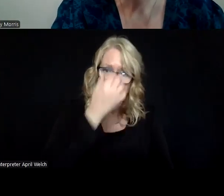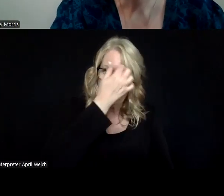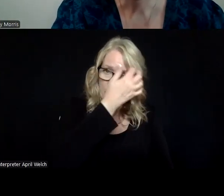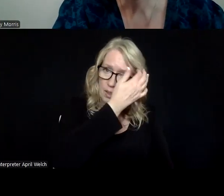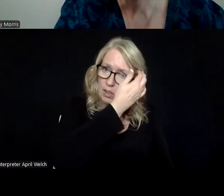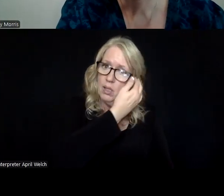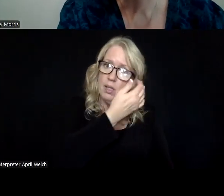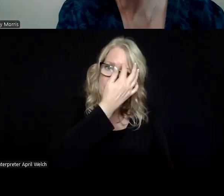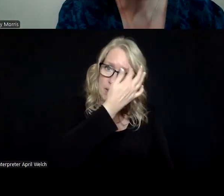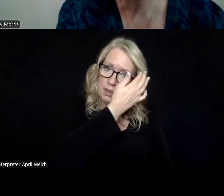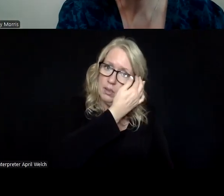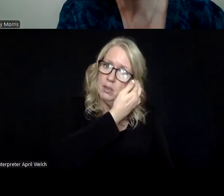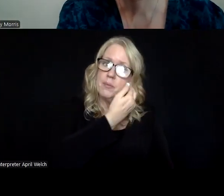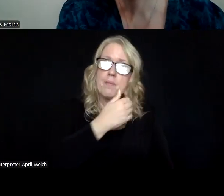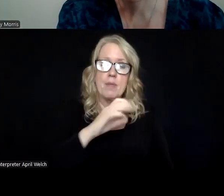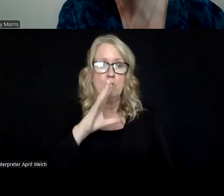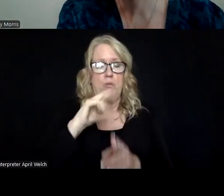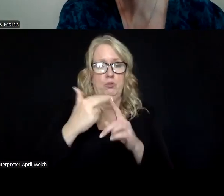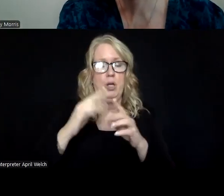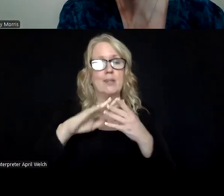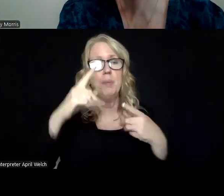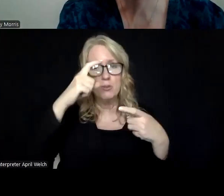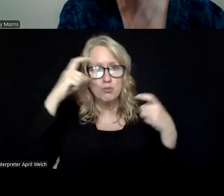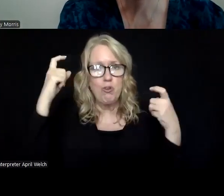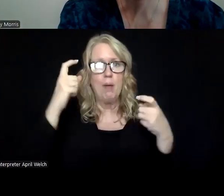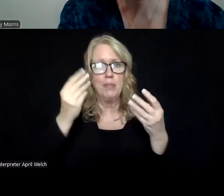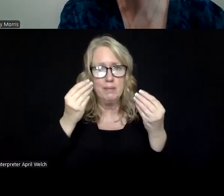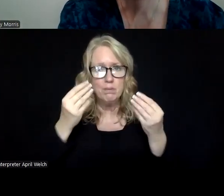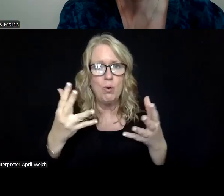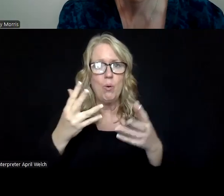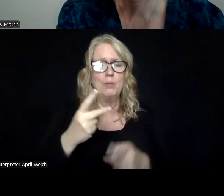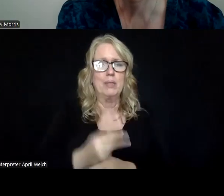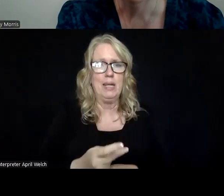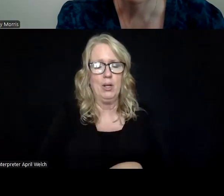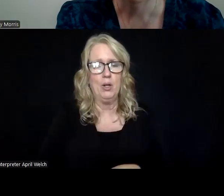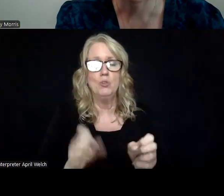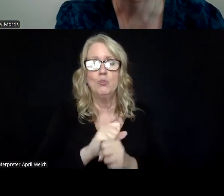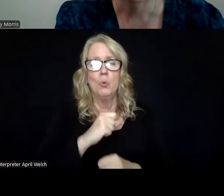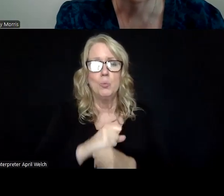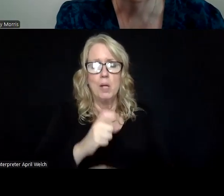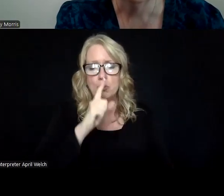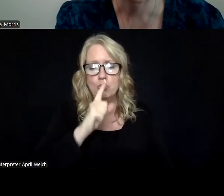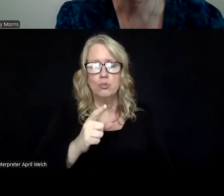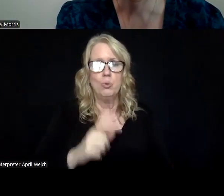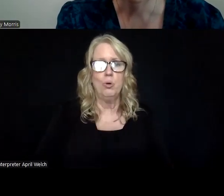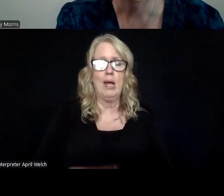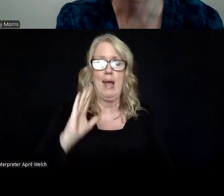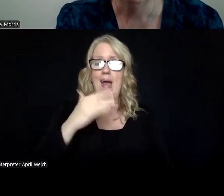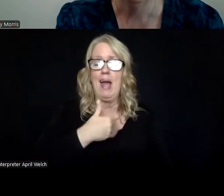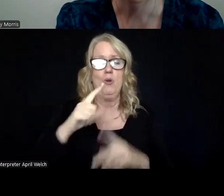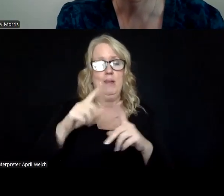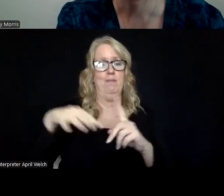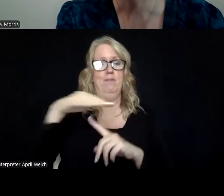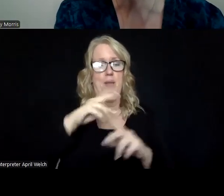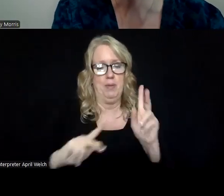So we talk a lot about trauma-informed care, specifically making sure that our environments of care for the